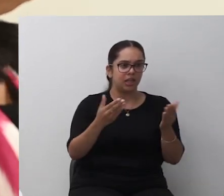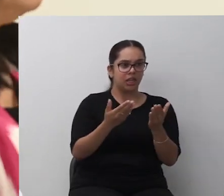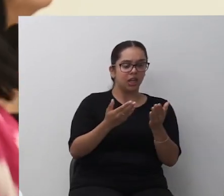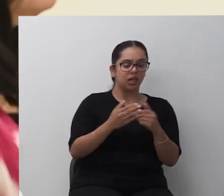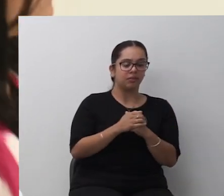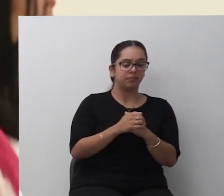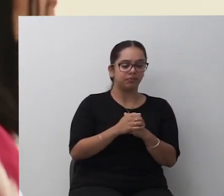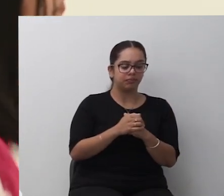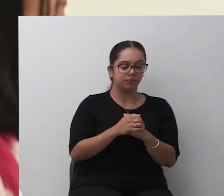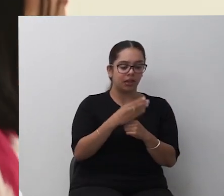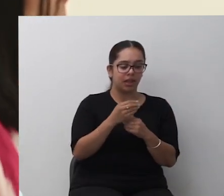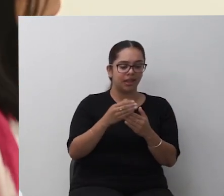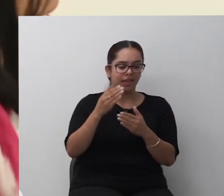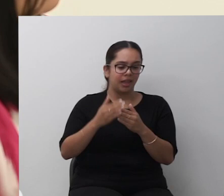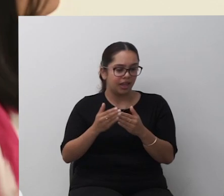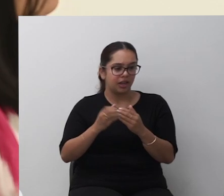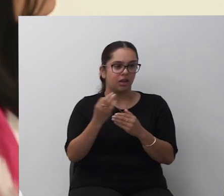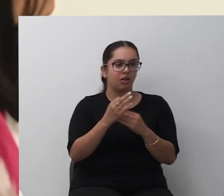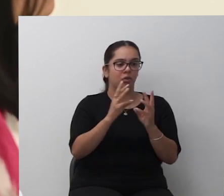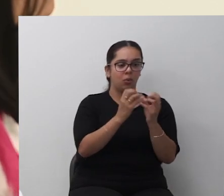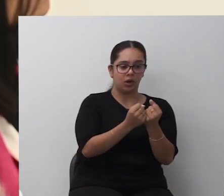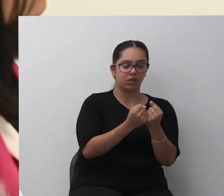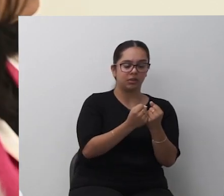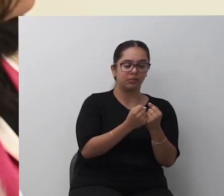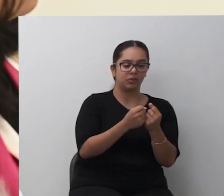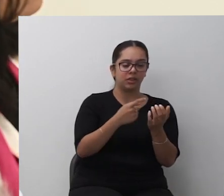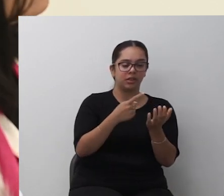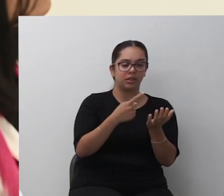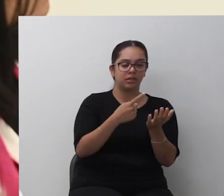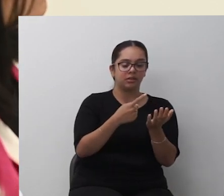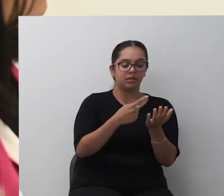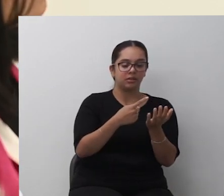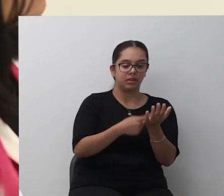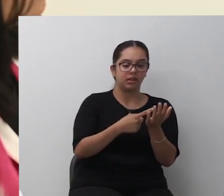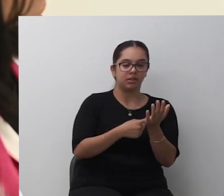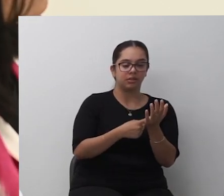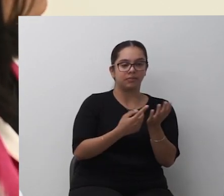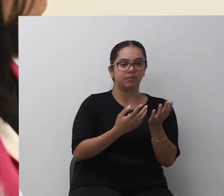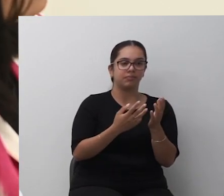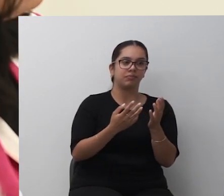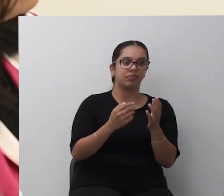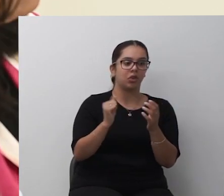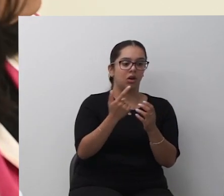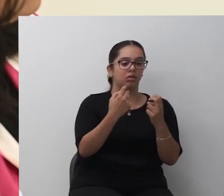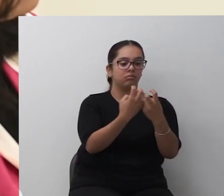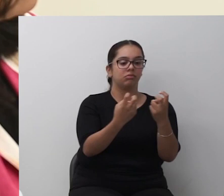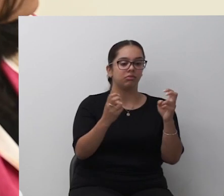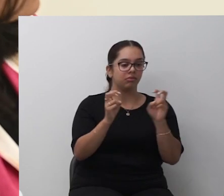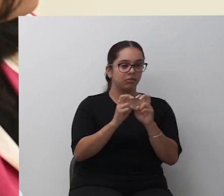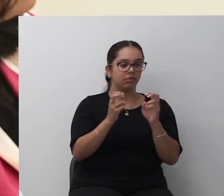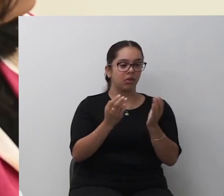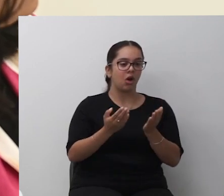And the ending of our workshop was actually like an offering, like all of us in a circle made an offering